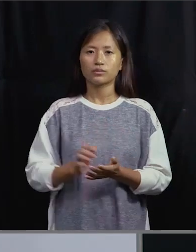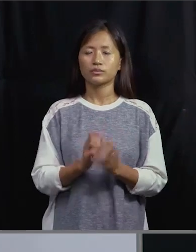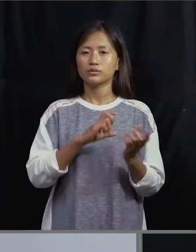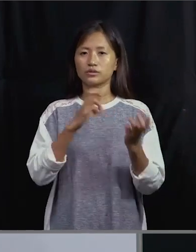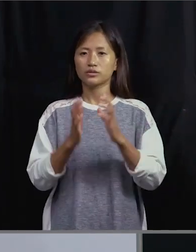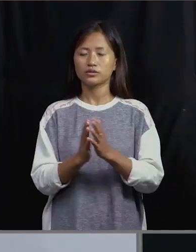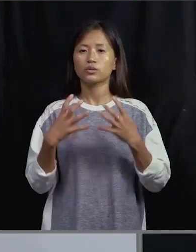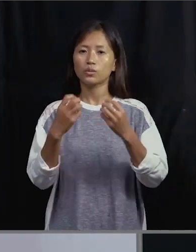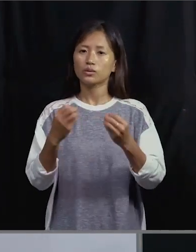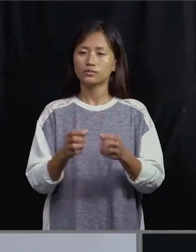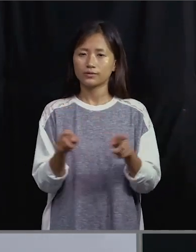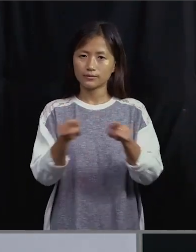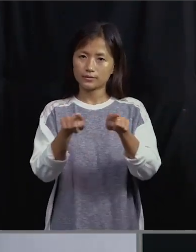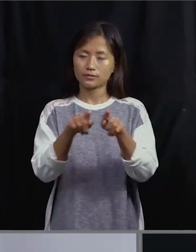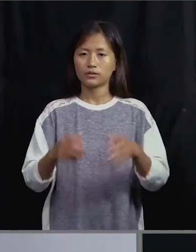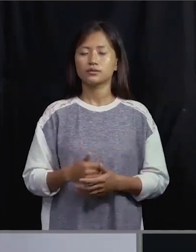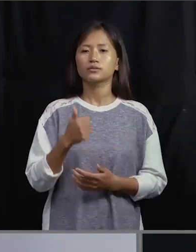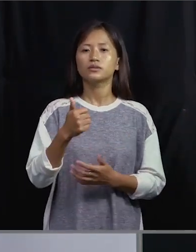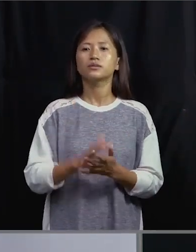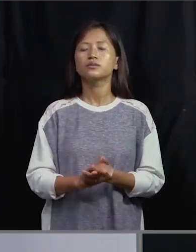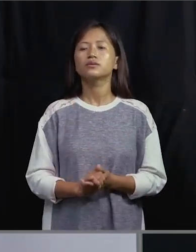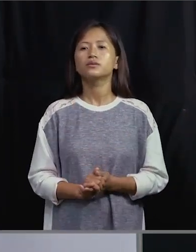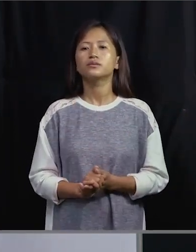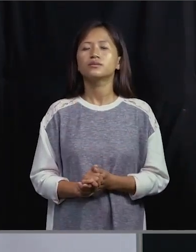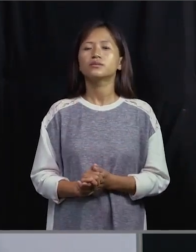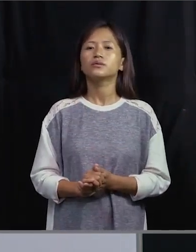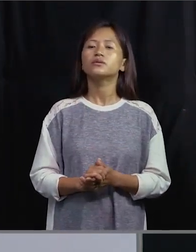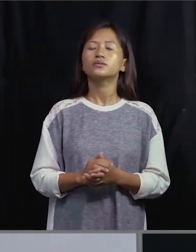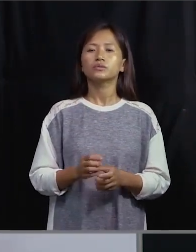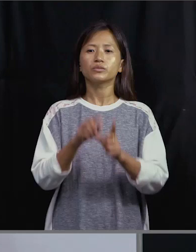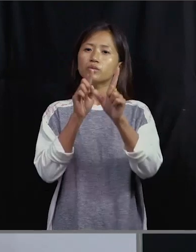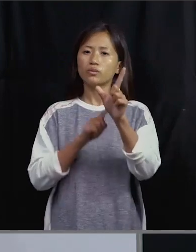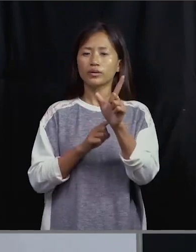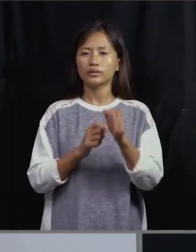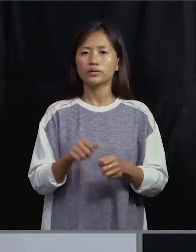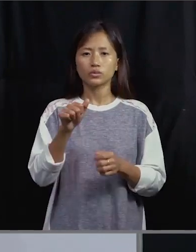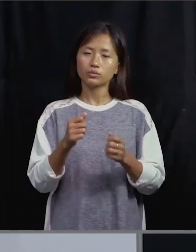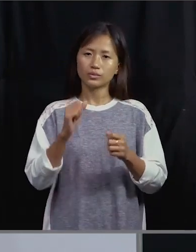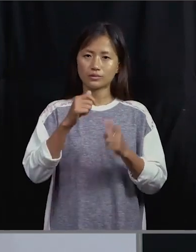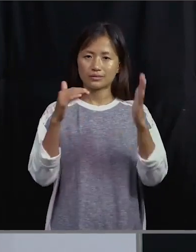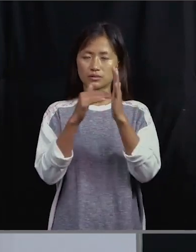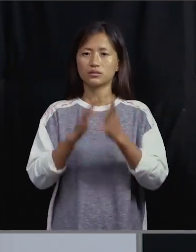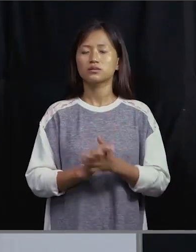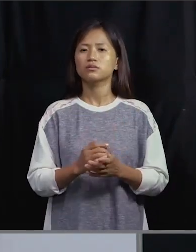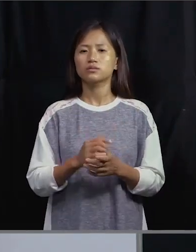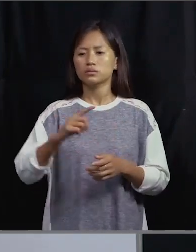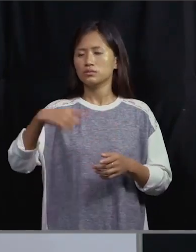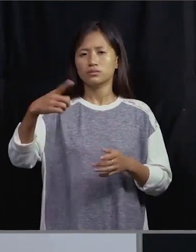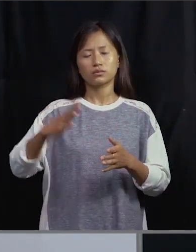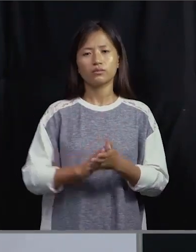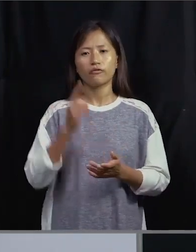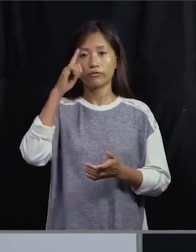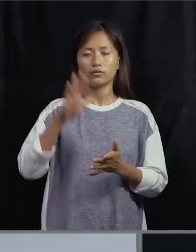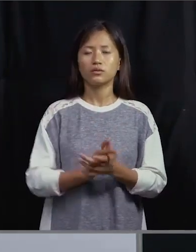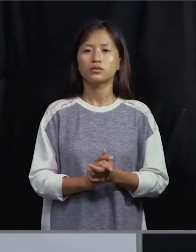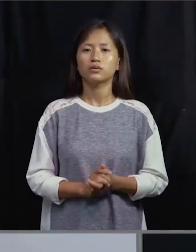demand of the related good. It could be Y, it could be Z, so and so forth. Are you getting the point or not? Related